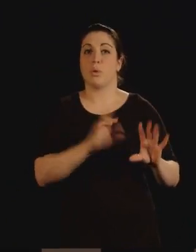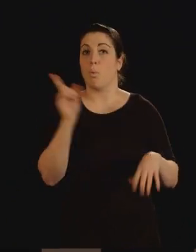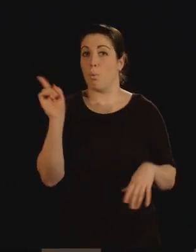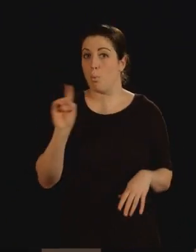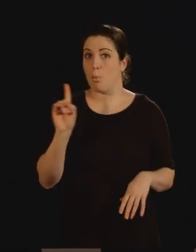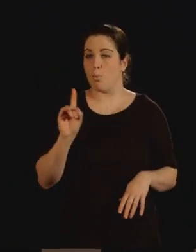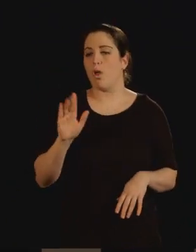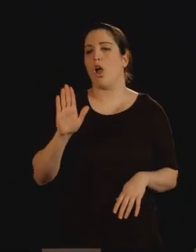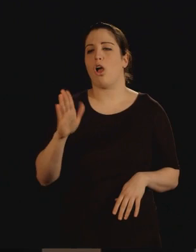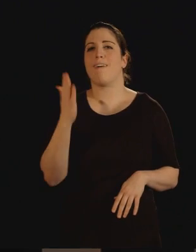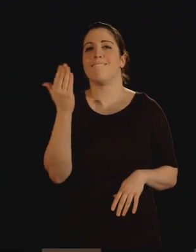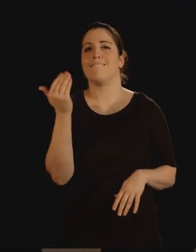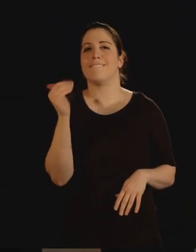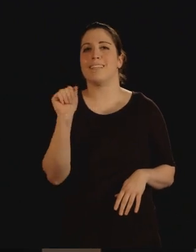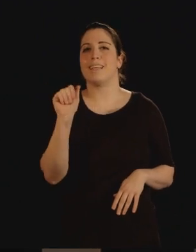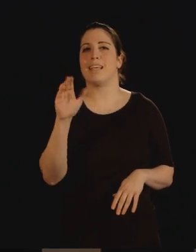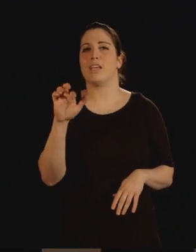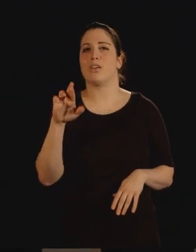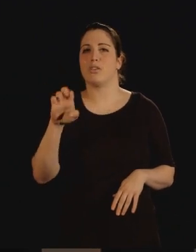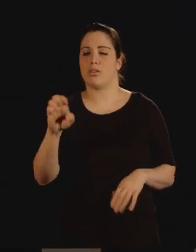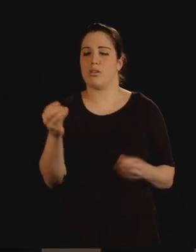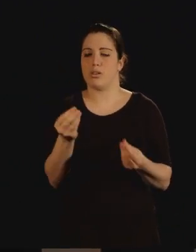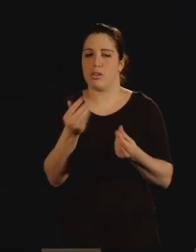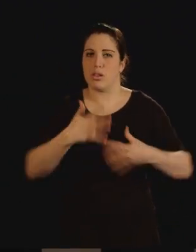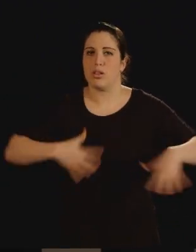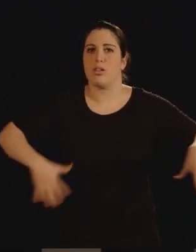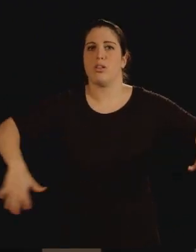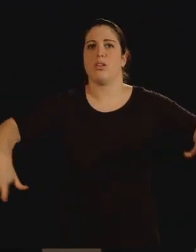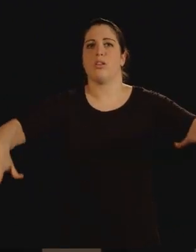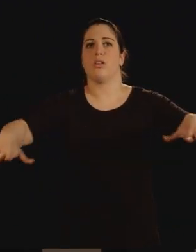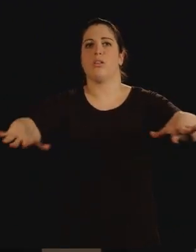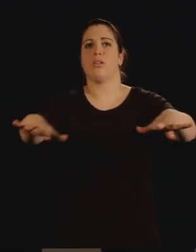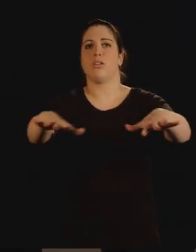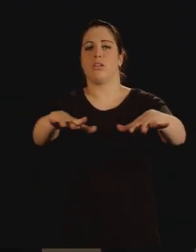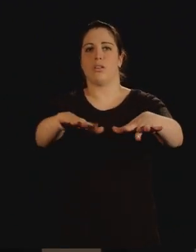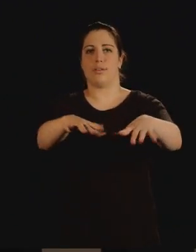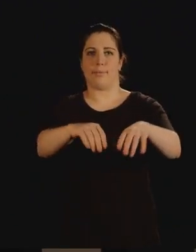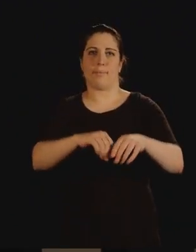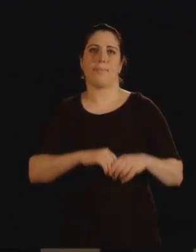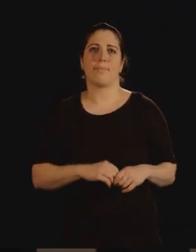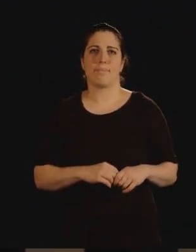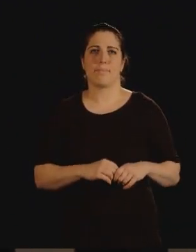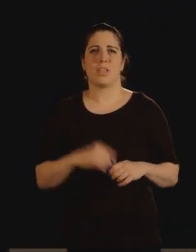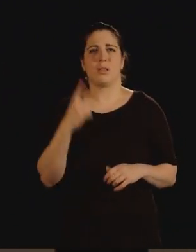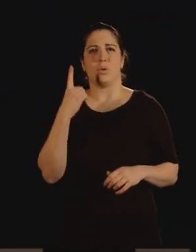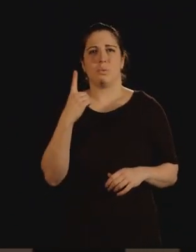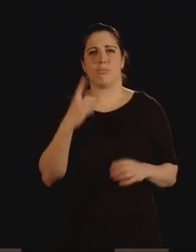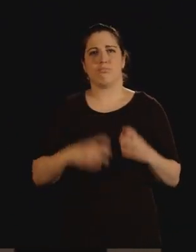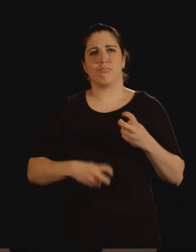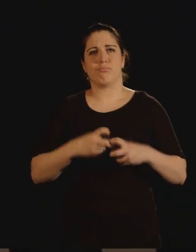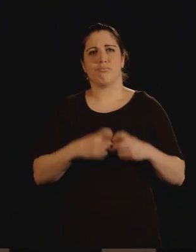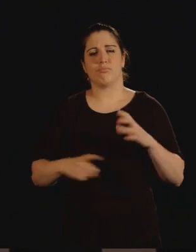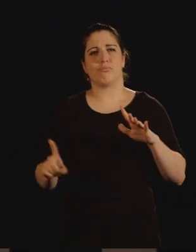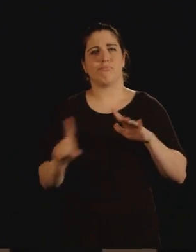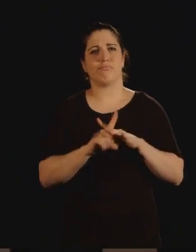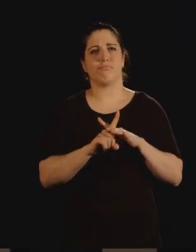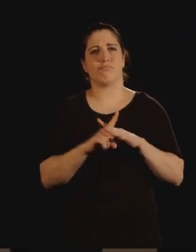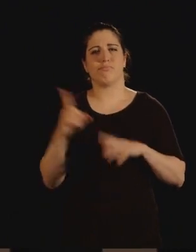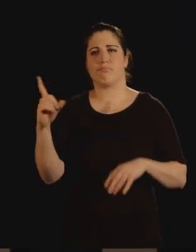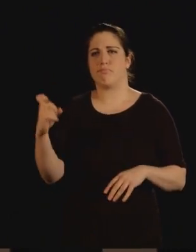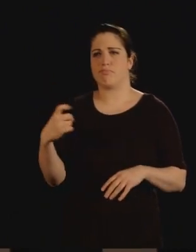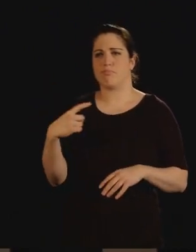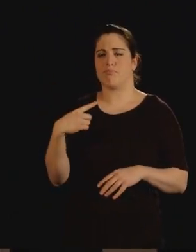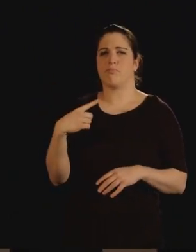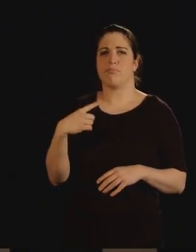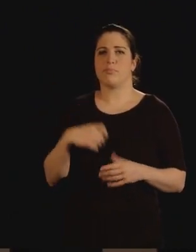rural 15-acre goddess commune where she had lived. But there was just one tiny